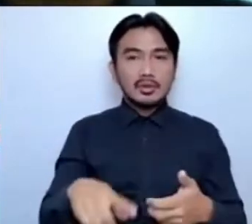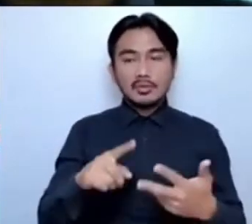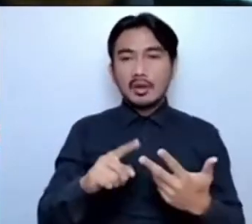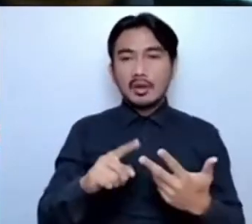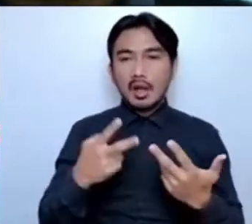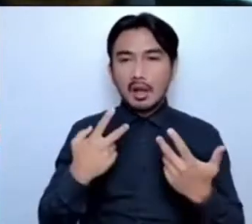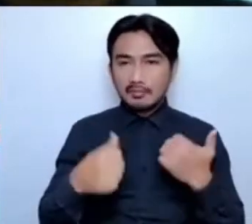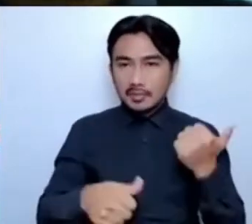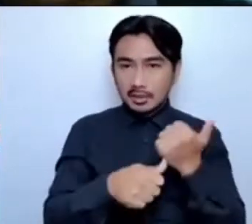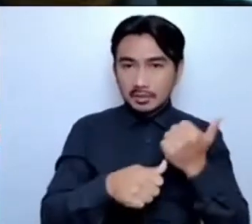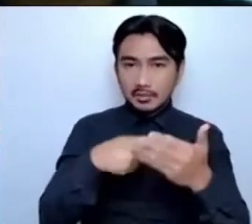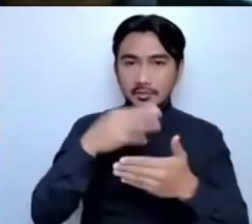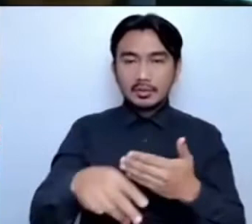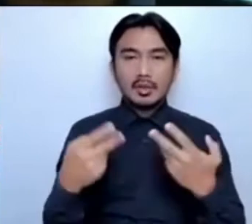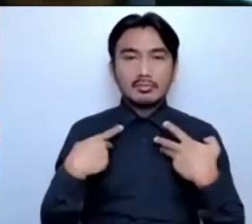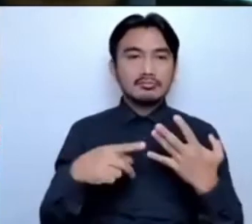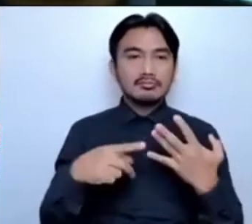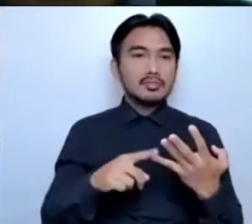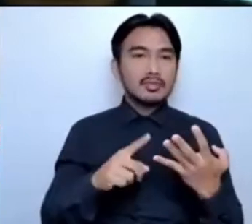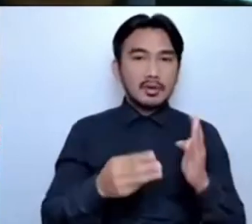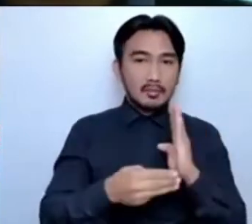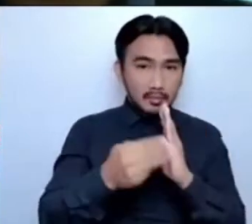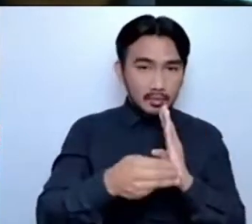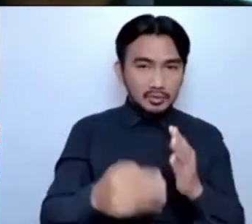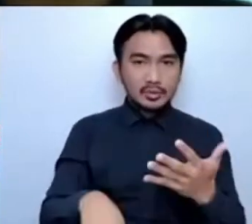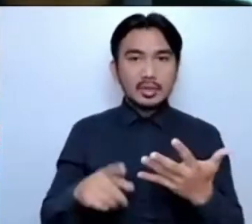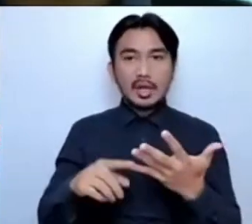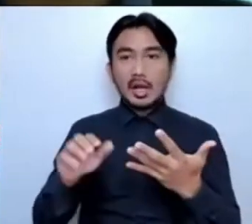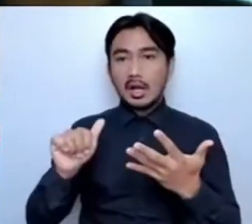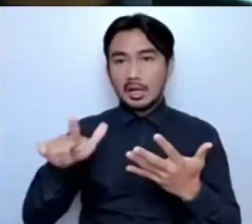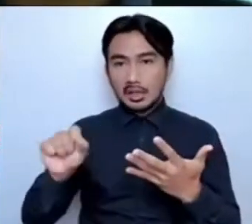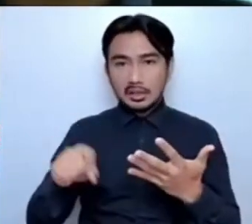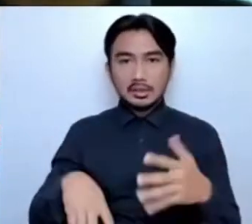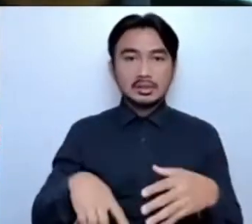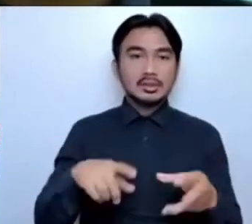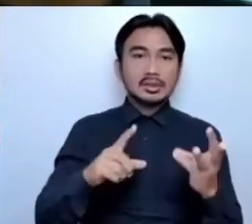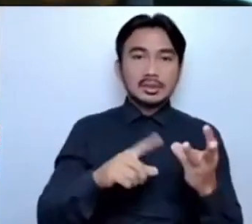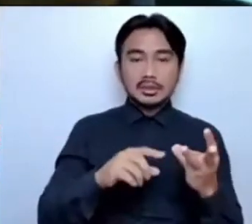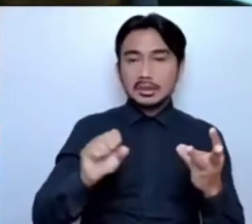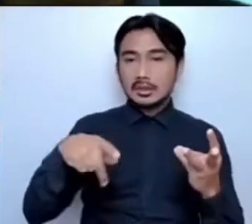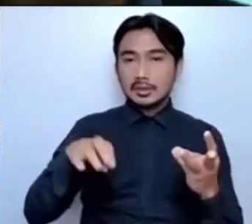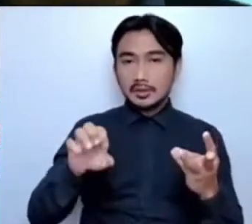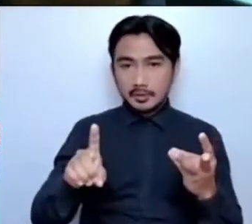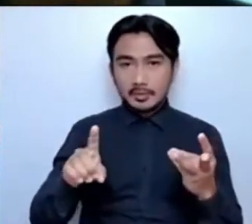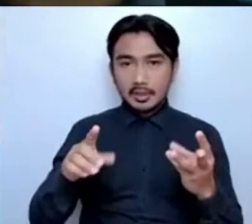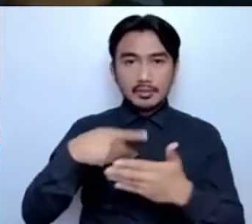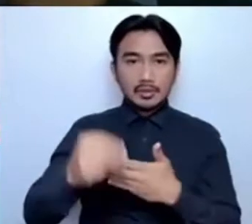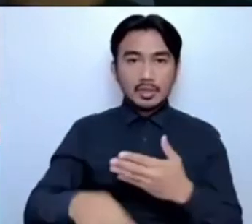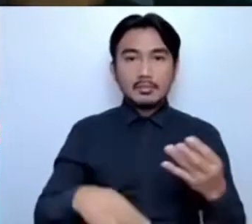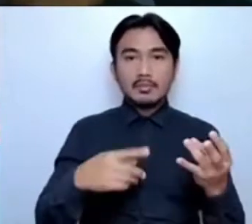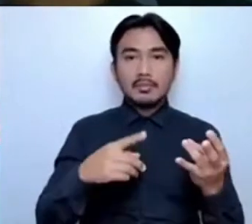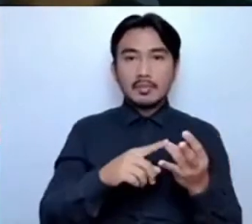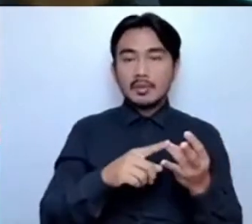intervention modules, ALS modular programs, SPED individualized education programs, among